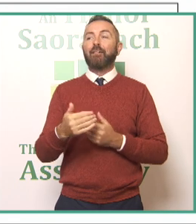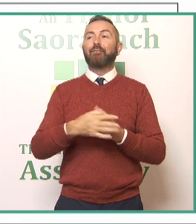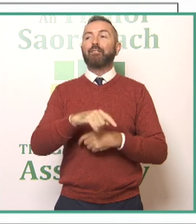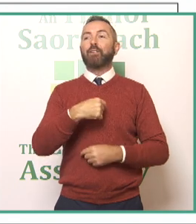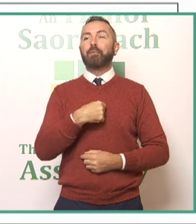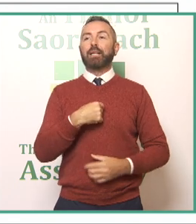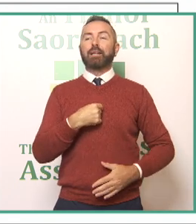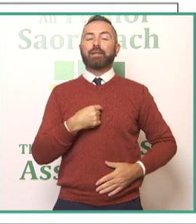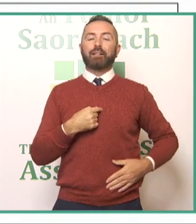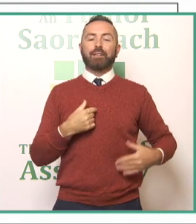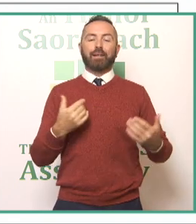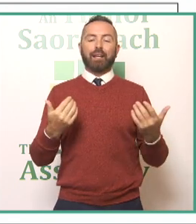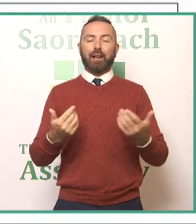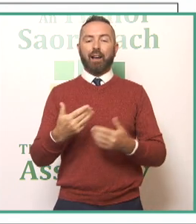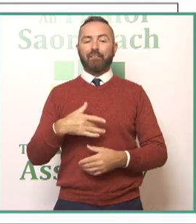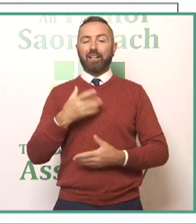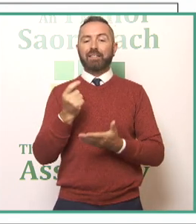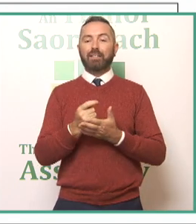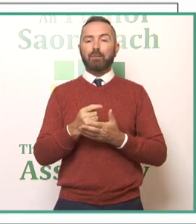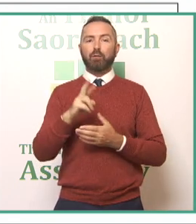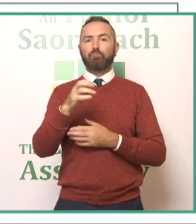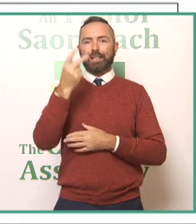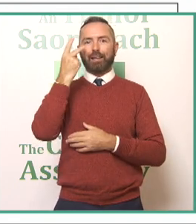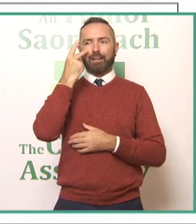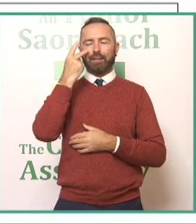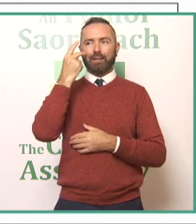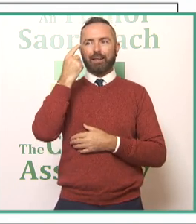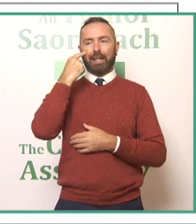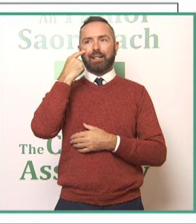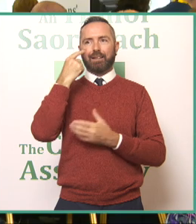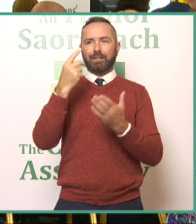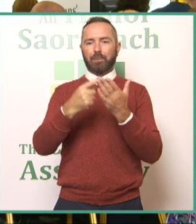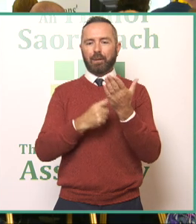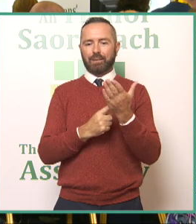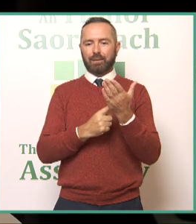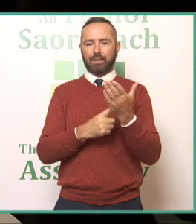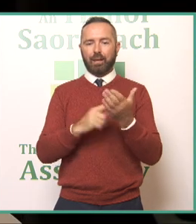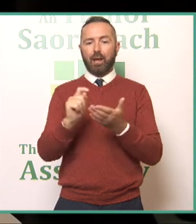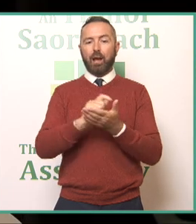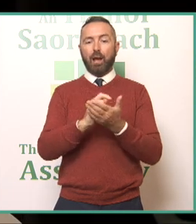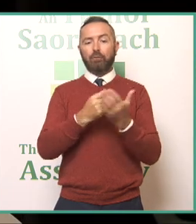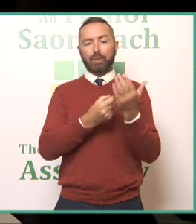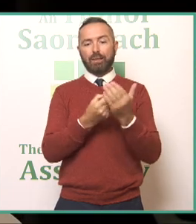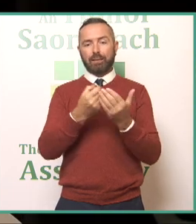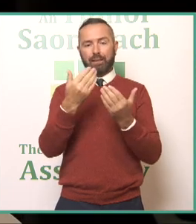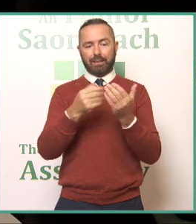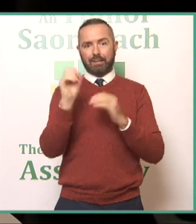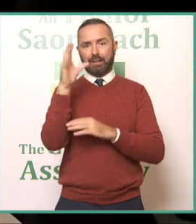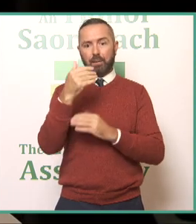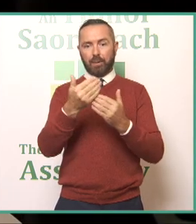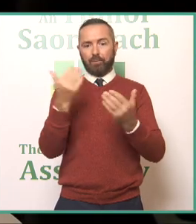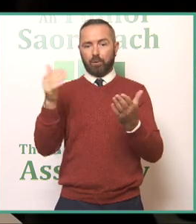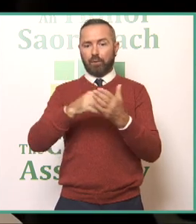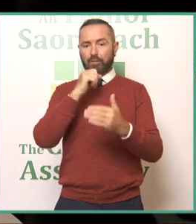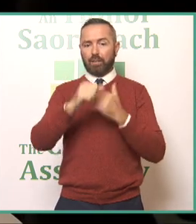It's time to rethink our policy. I'd written this slide before I came up here today, and I see